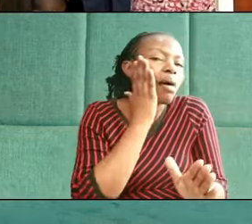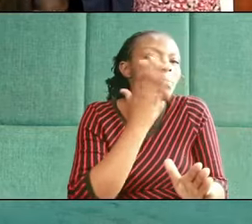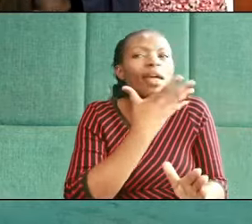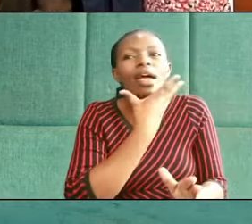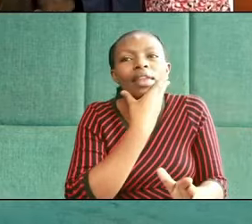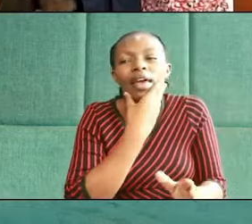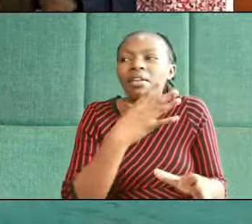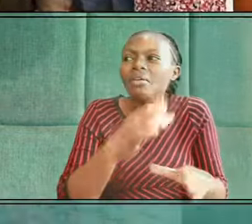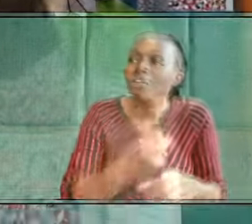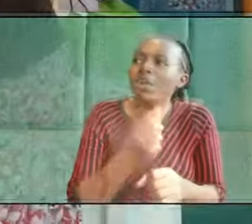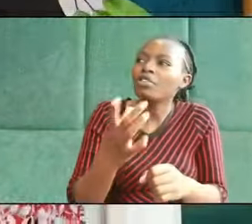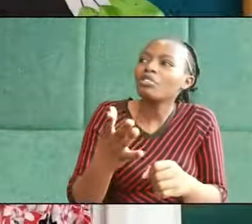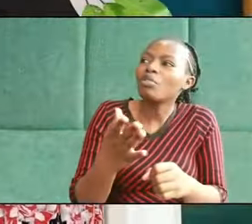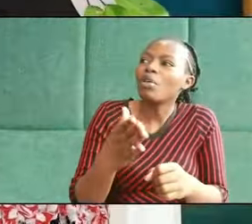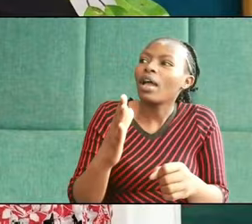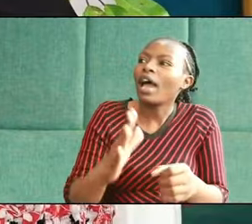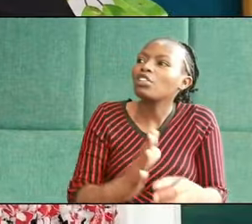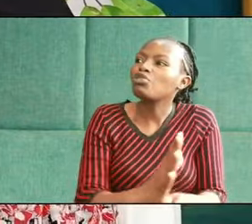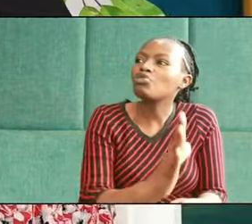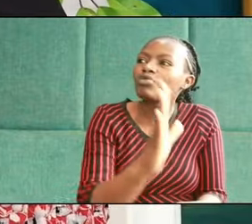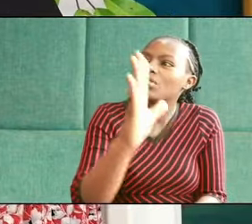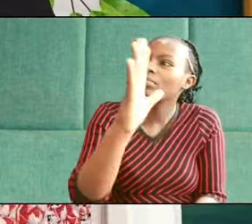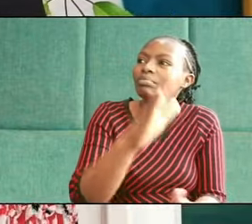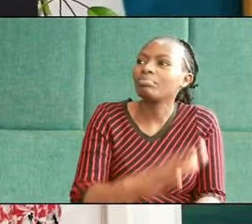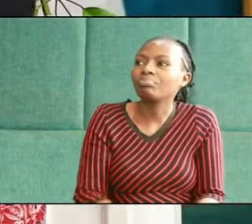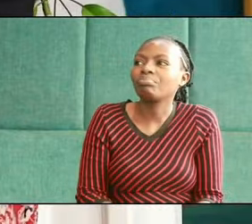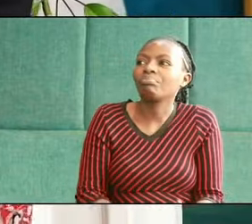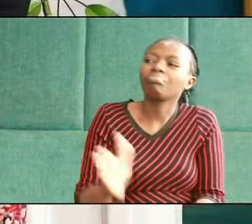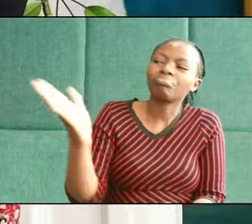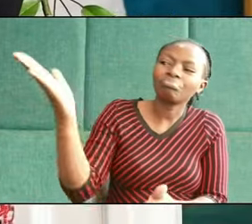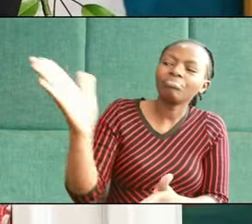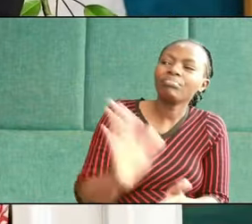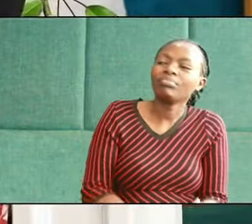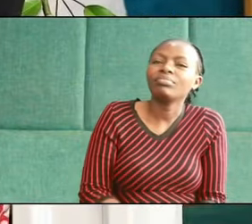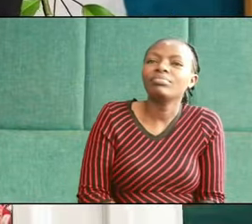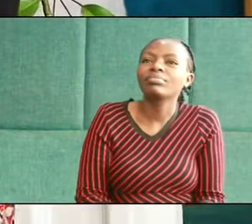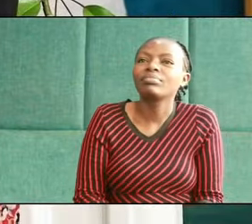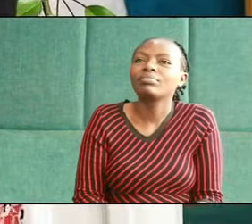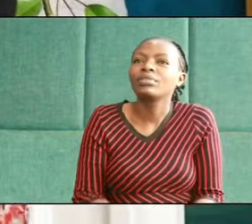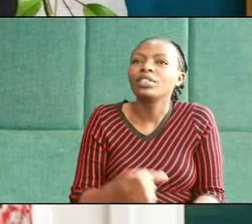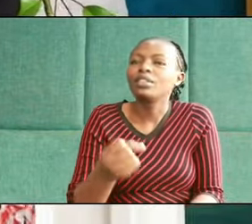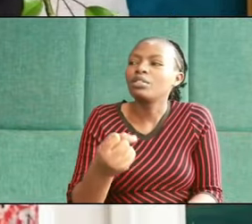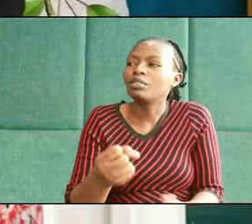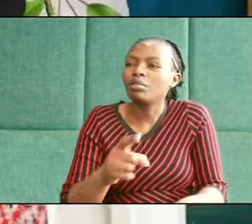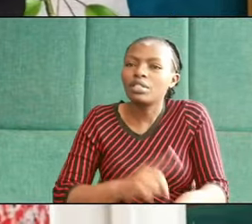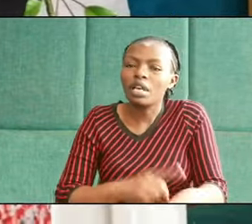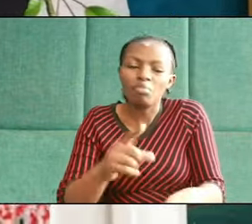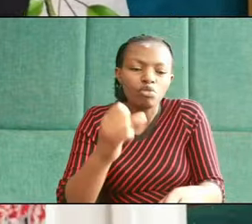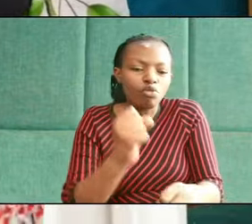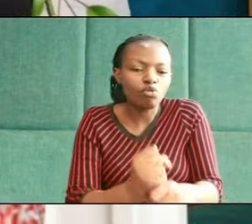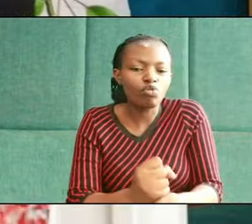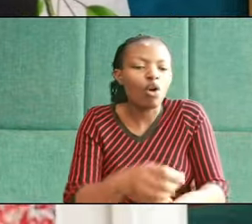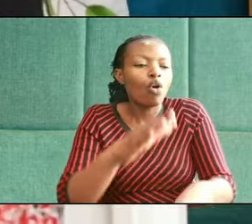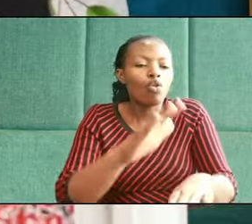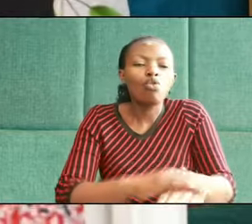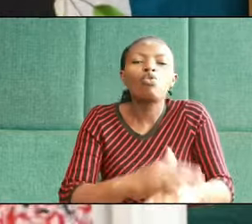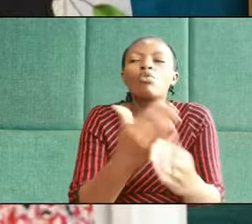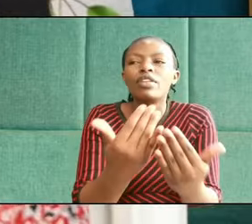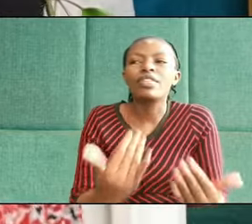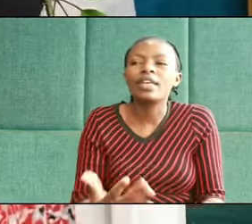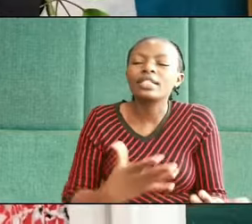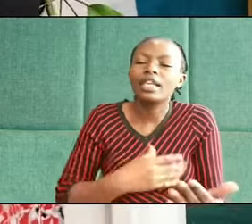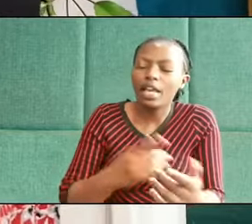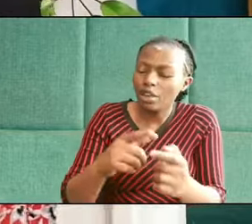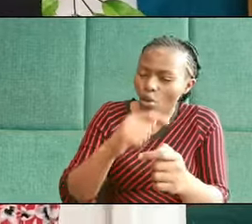you a married tree. What is this? A married tree. So when you do good things and you